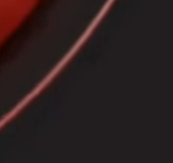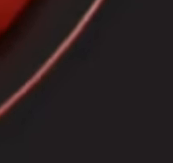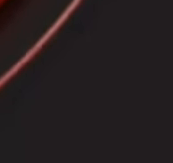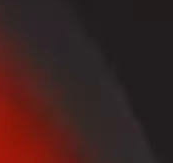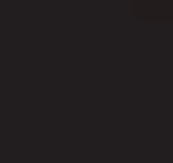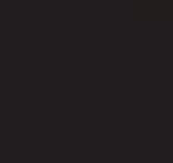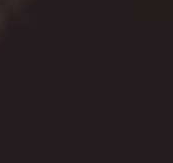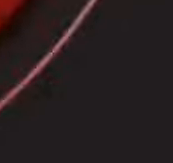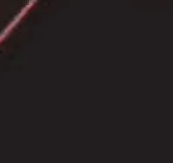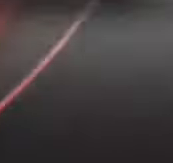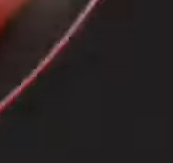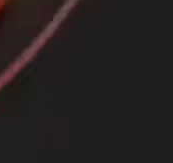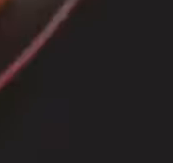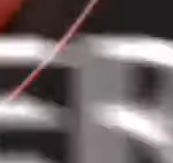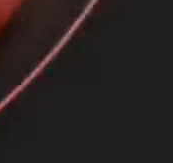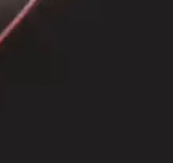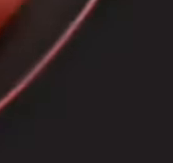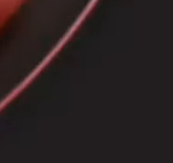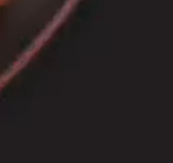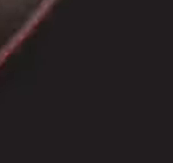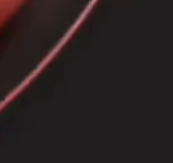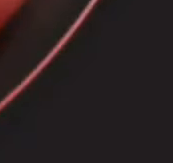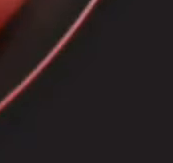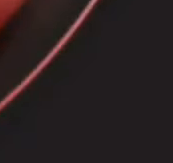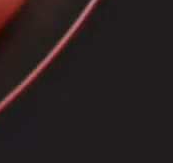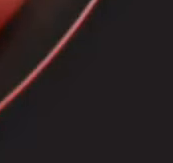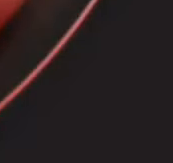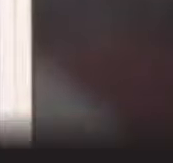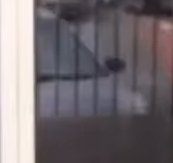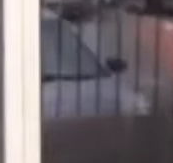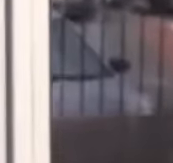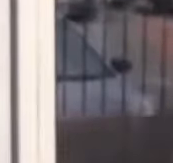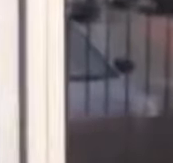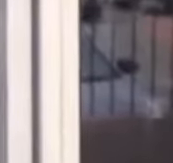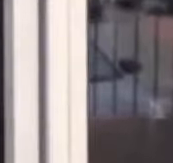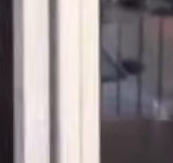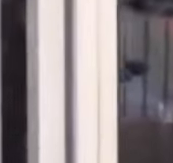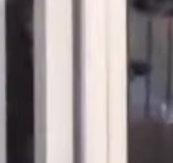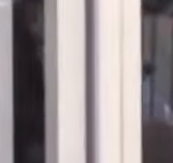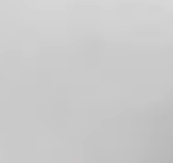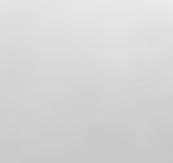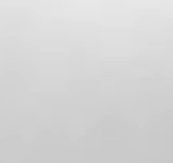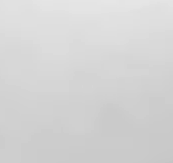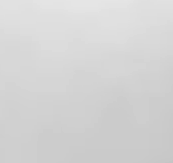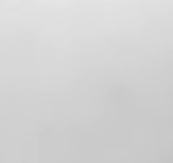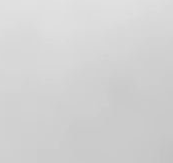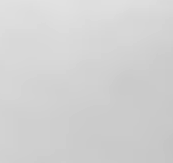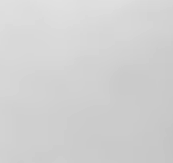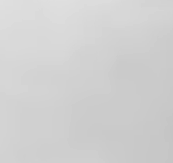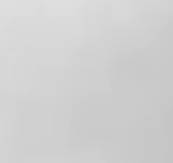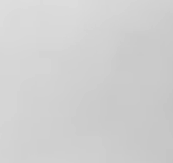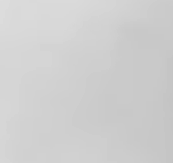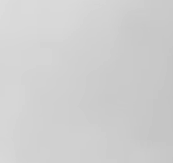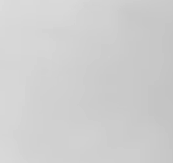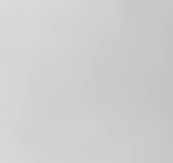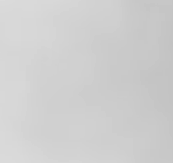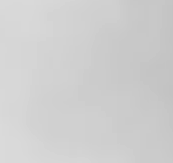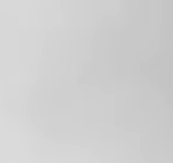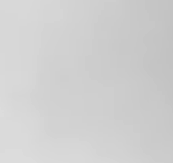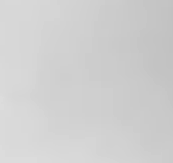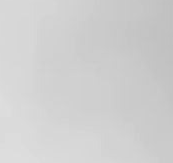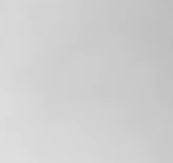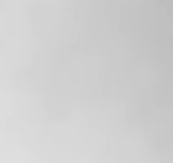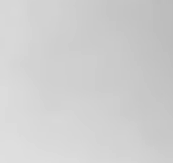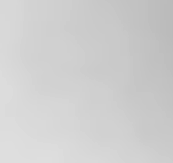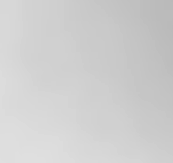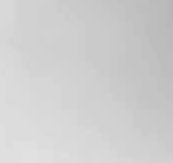deals now on. They are bigger and better than ever before. Hurry in store today. Bradlow's, quality and